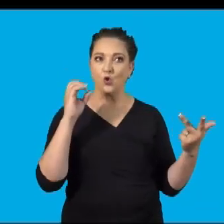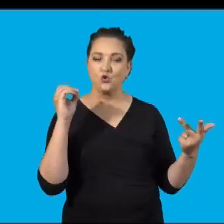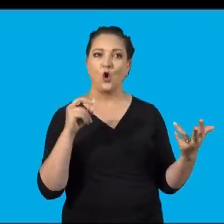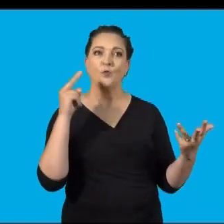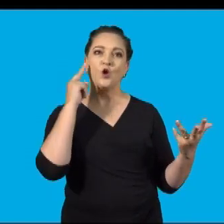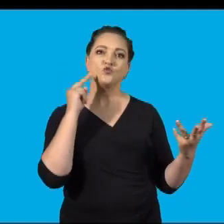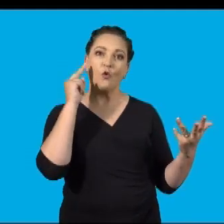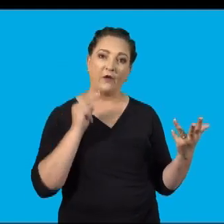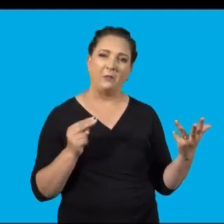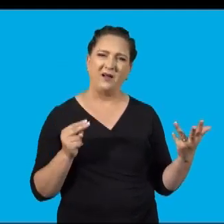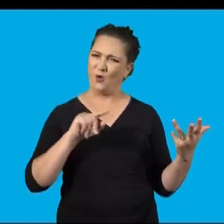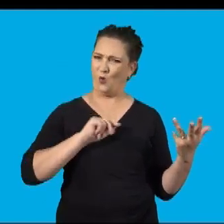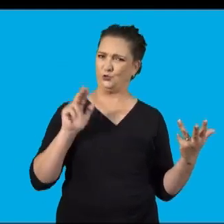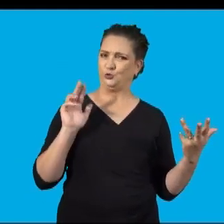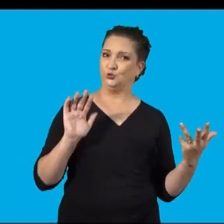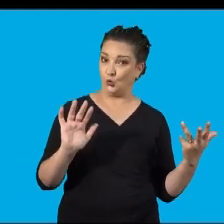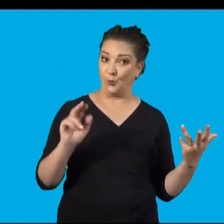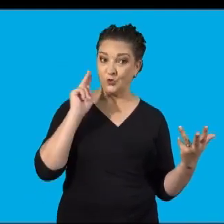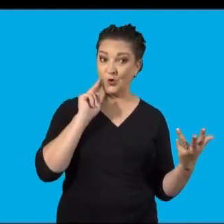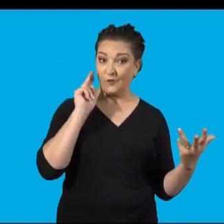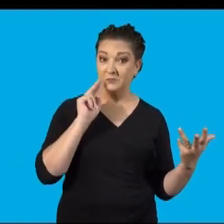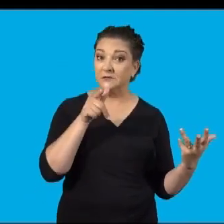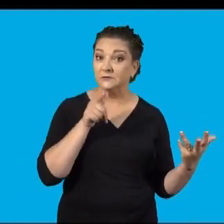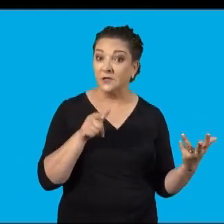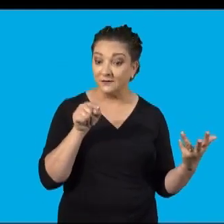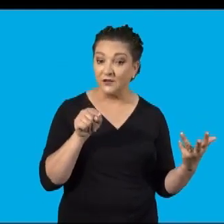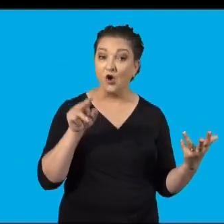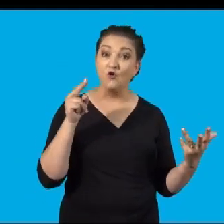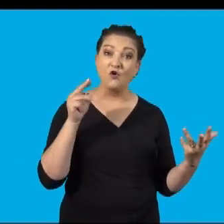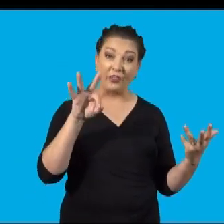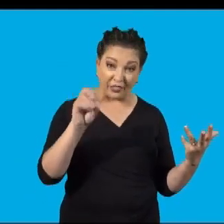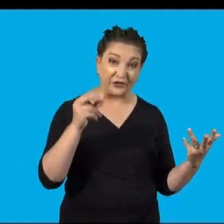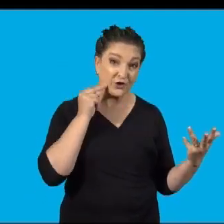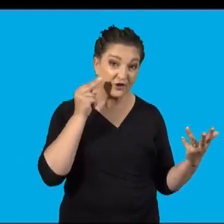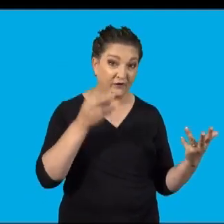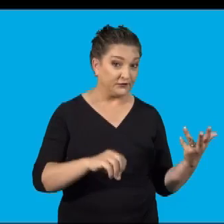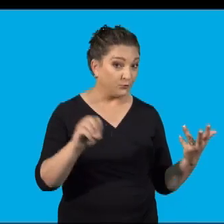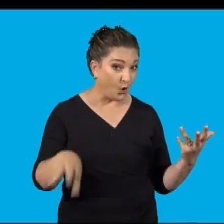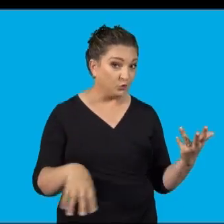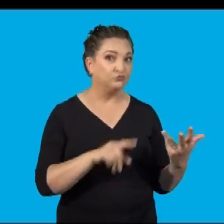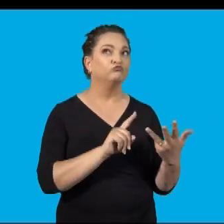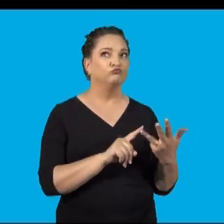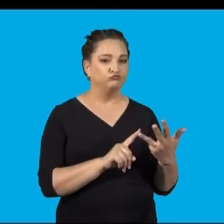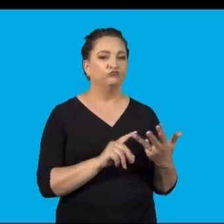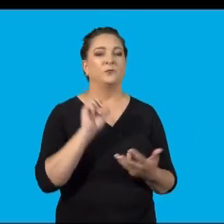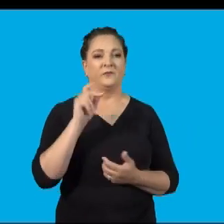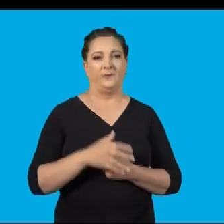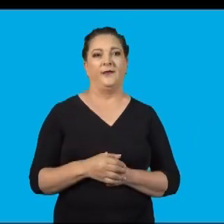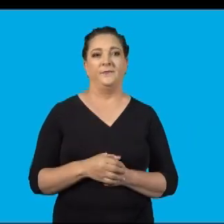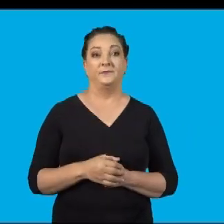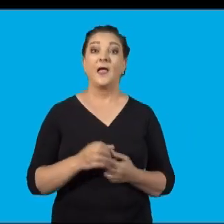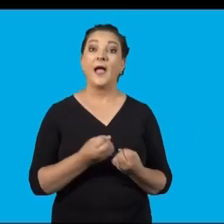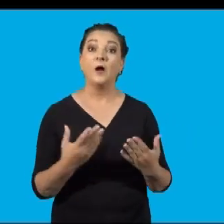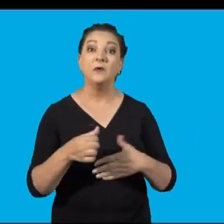September, October, November. Why did I stop on November? Because they told me here it was disposed on 30 November.